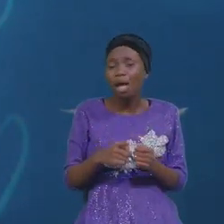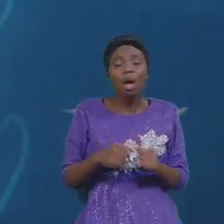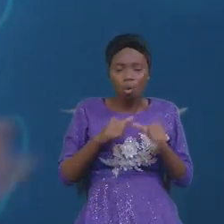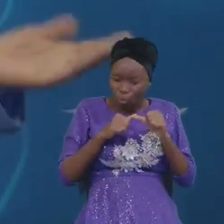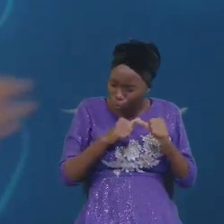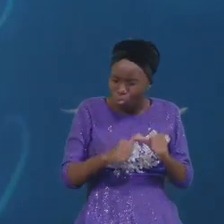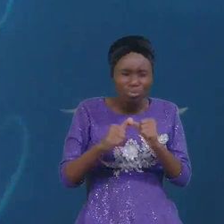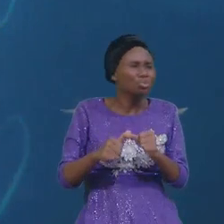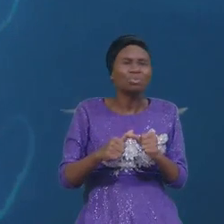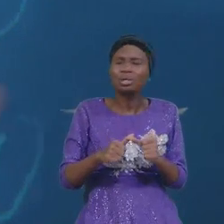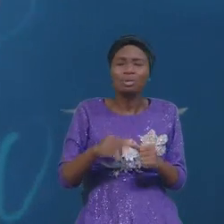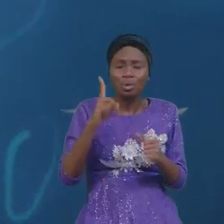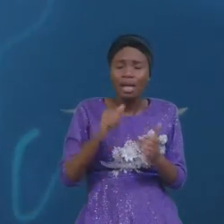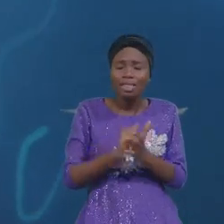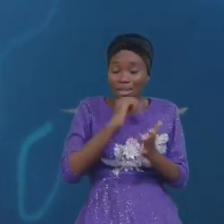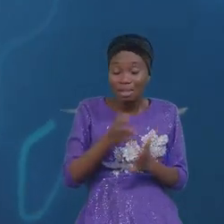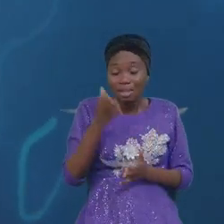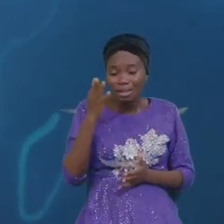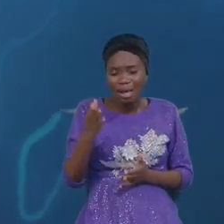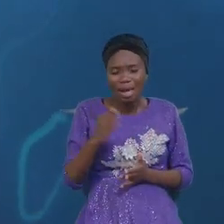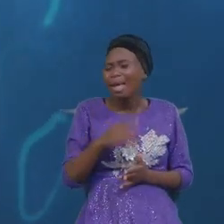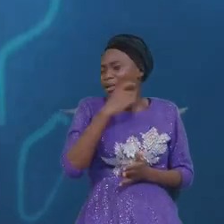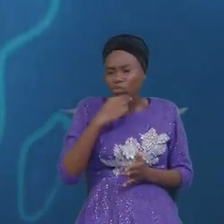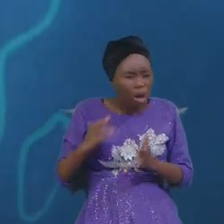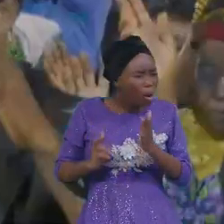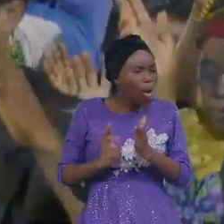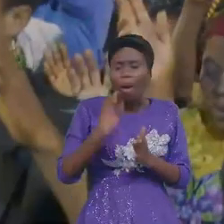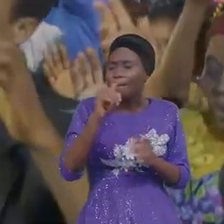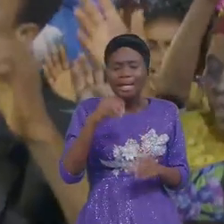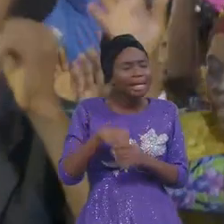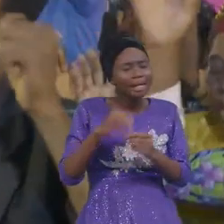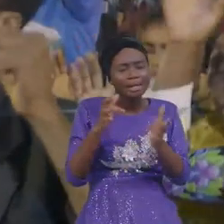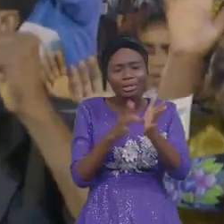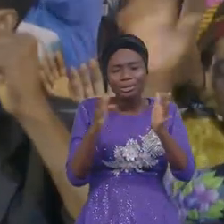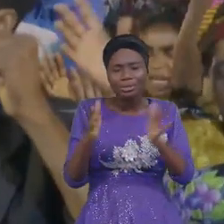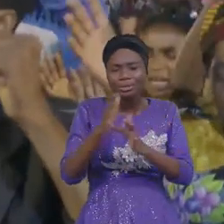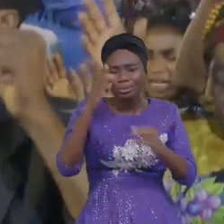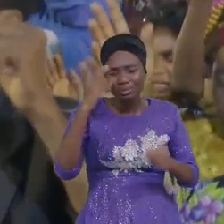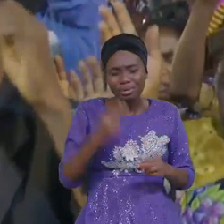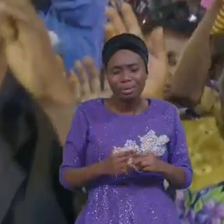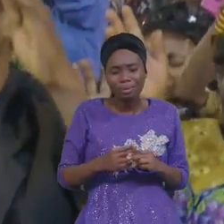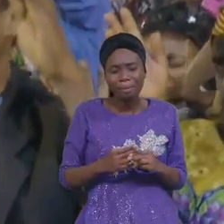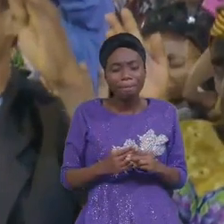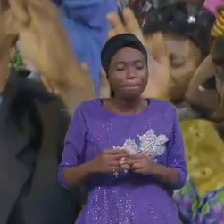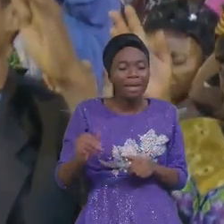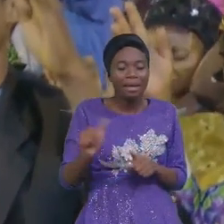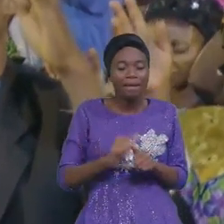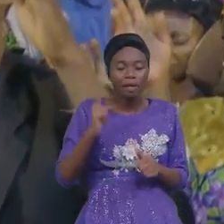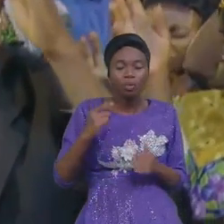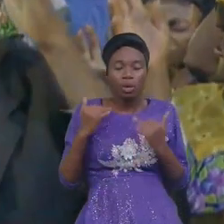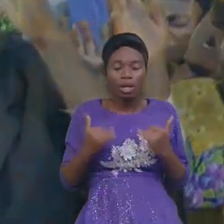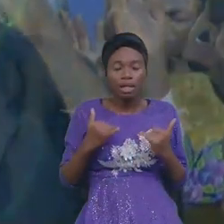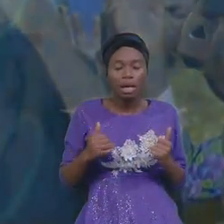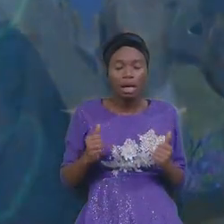wound that is open there, dry up in Jesus' name. Everyone now with the